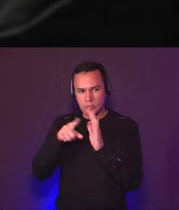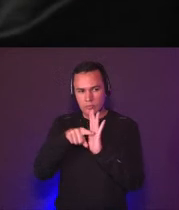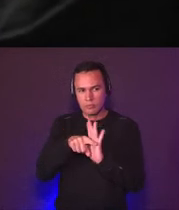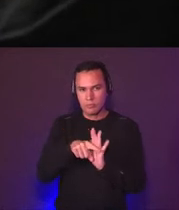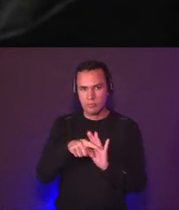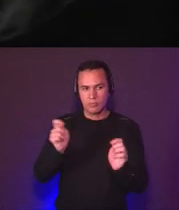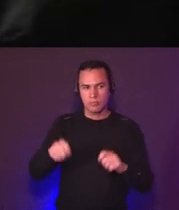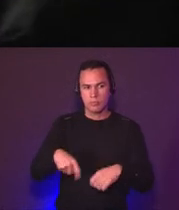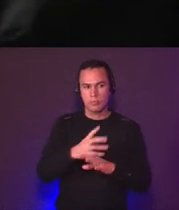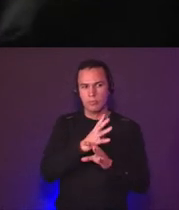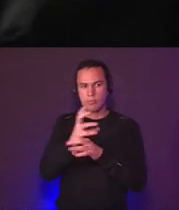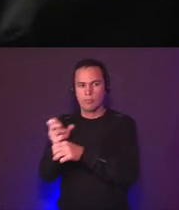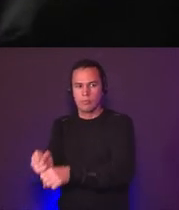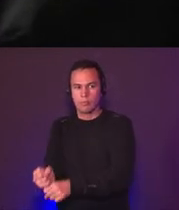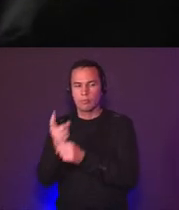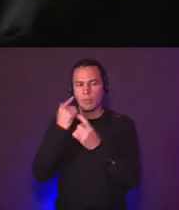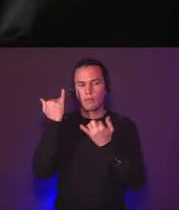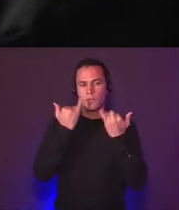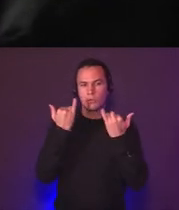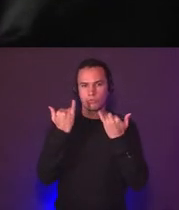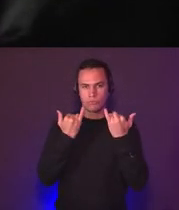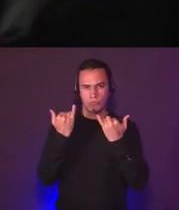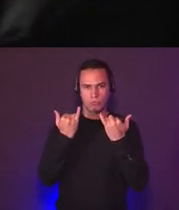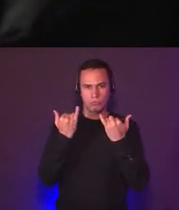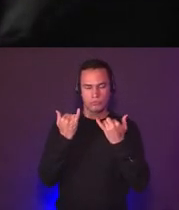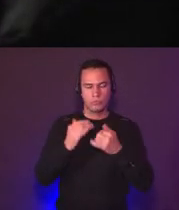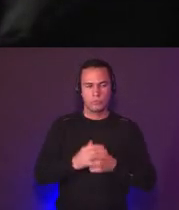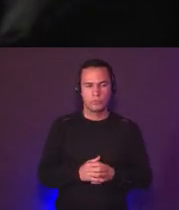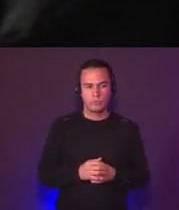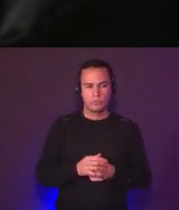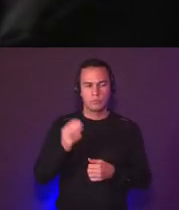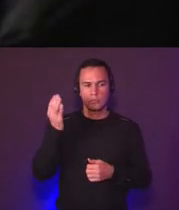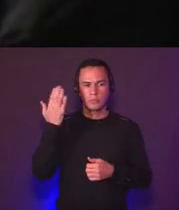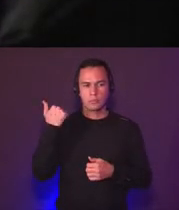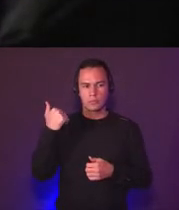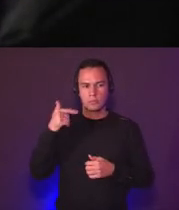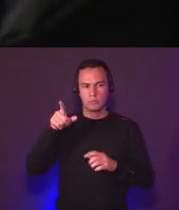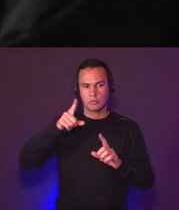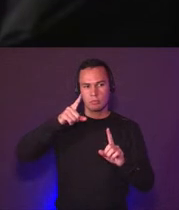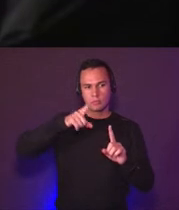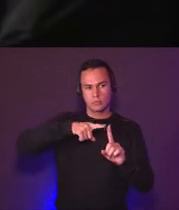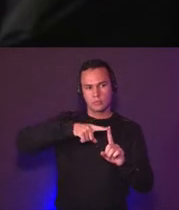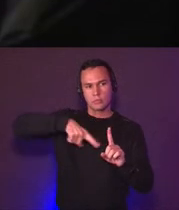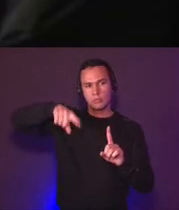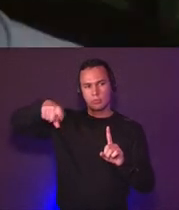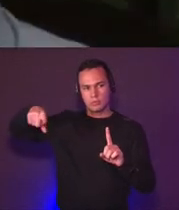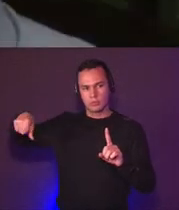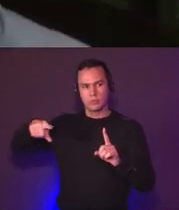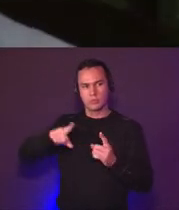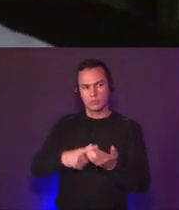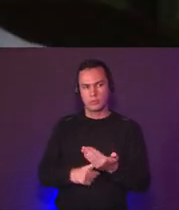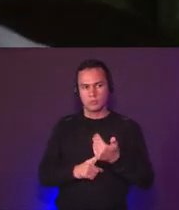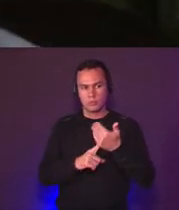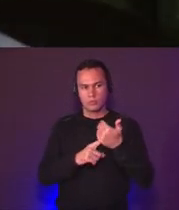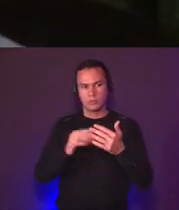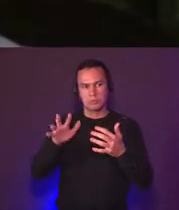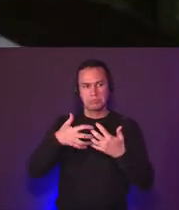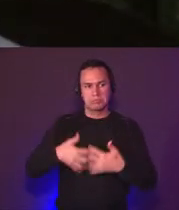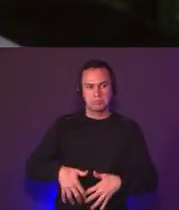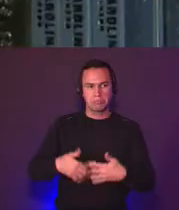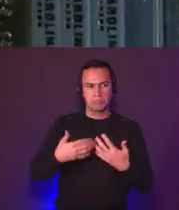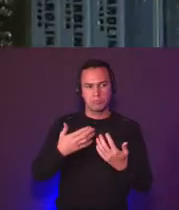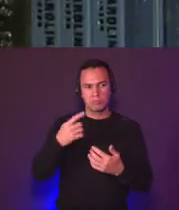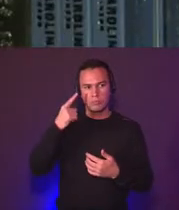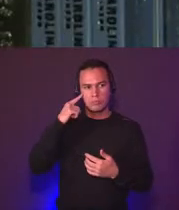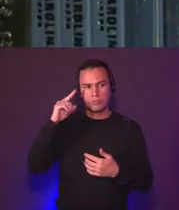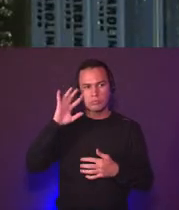to Harvard to get the Nieman, did you say anything about the use of computers or social science techniques? Oh, yes. What was it that made you think like